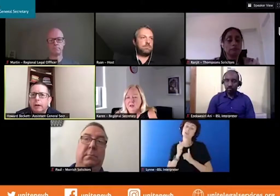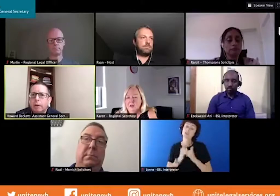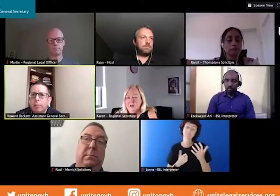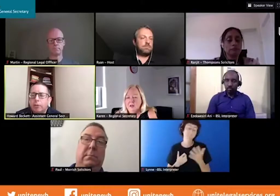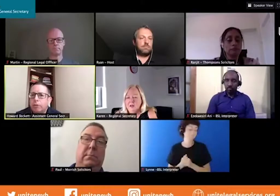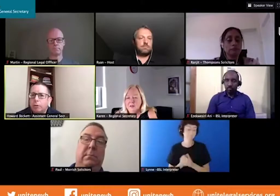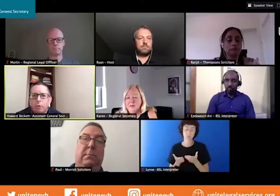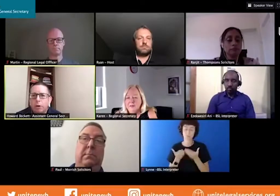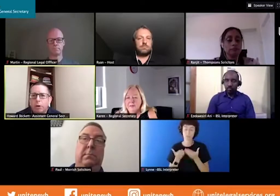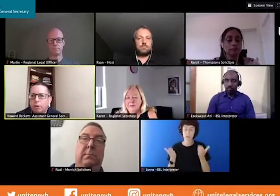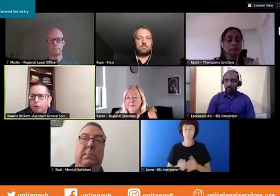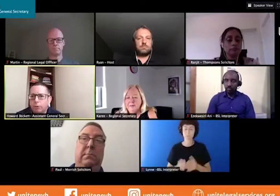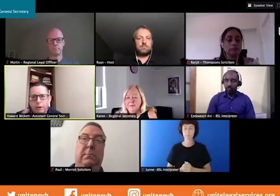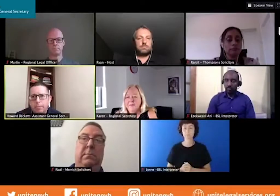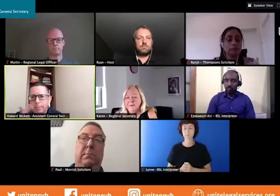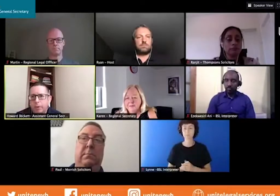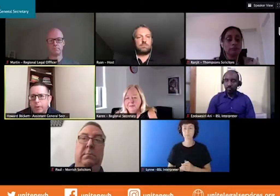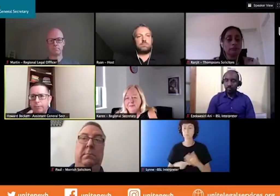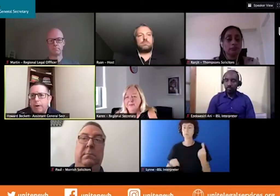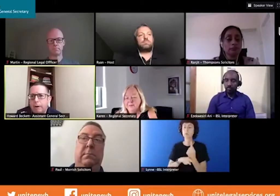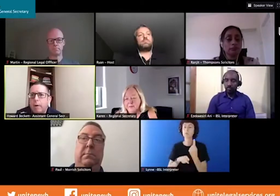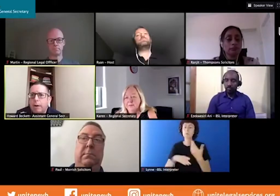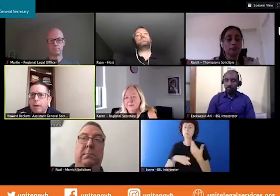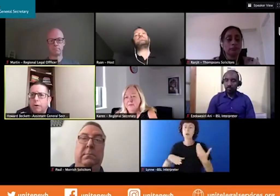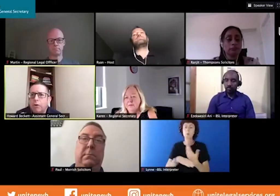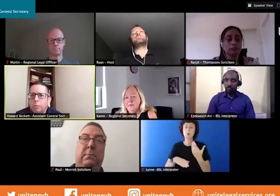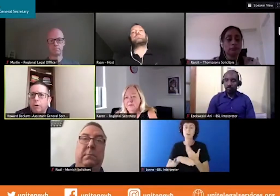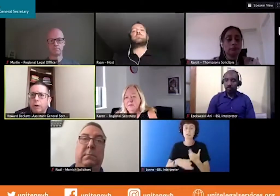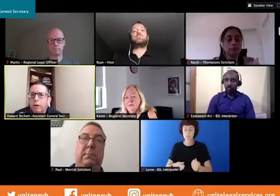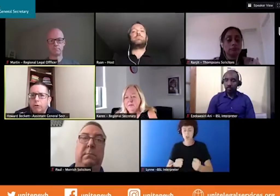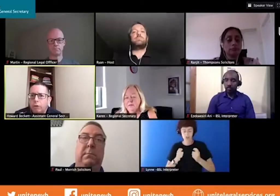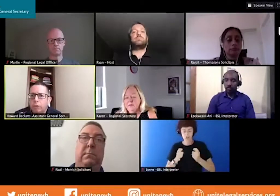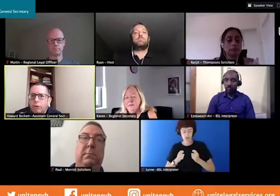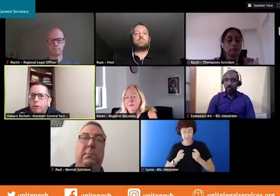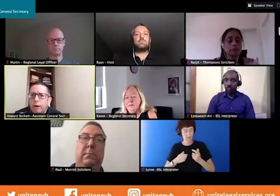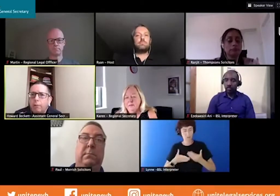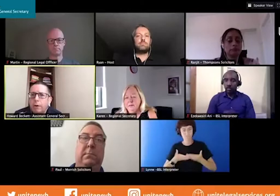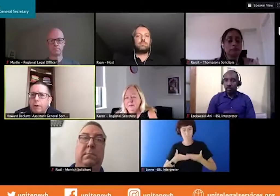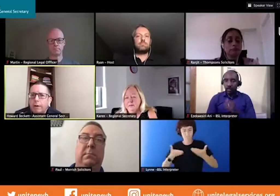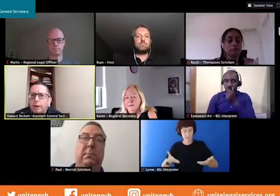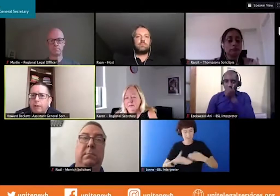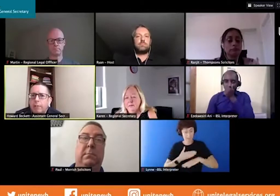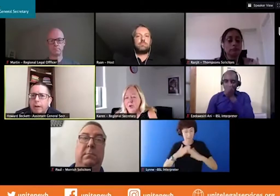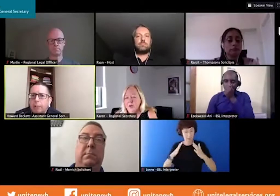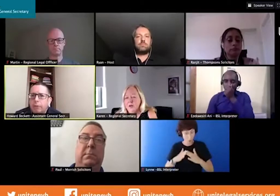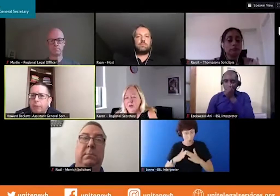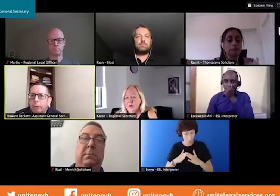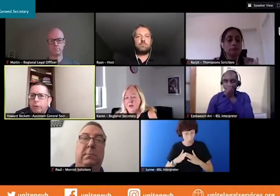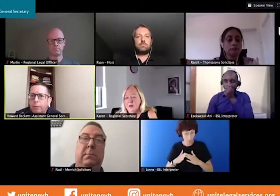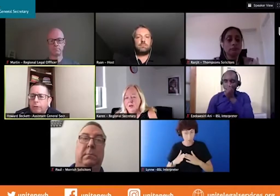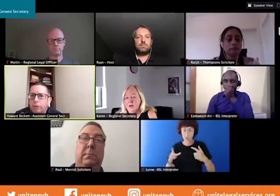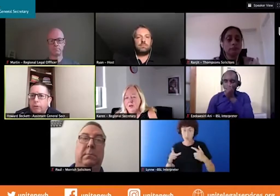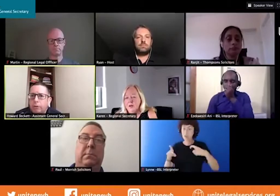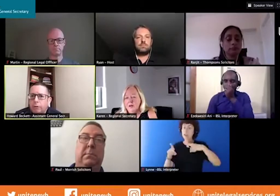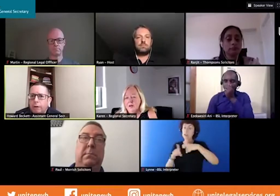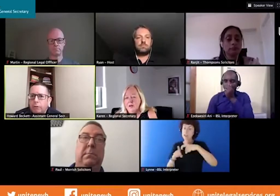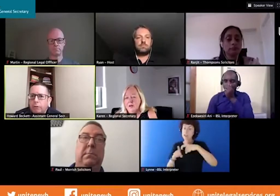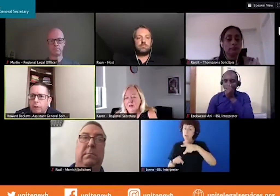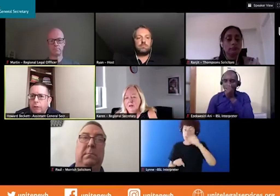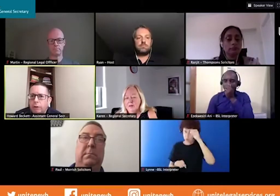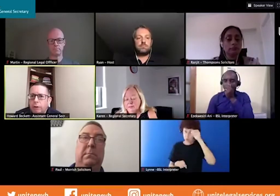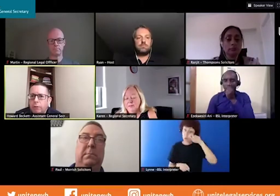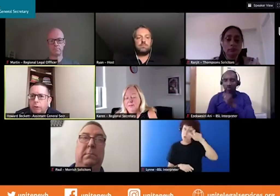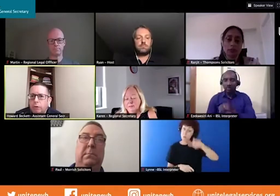workers treating people unfairly while they're at home. You'll know, Karen, we've had members who have committed suicide during this crisis because of